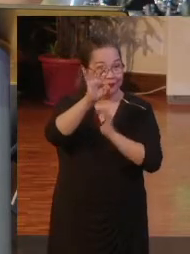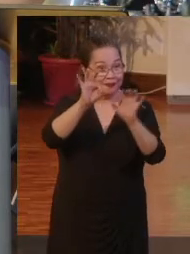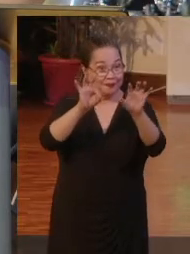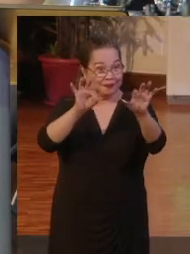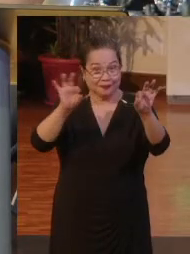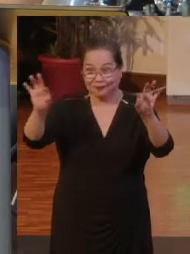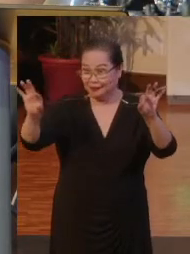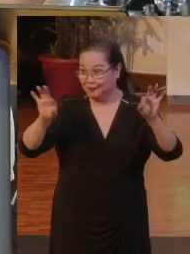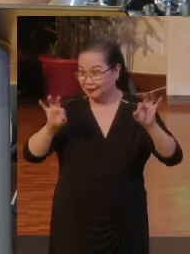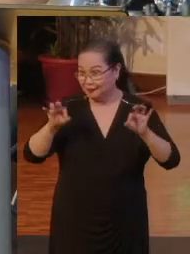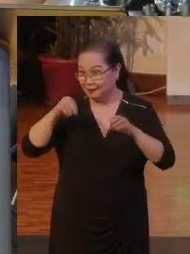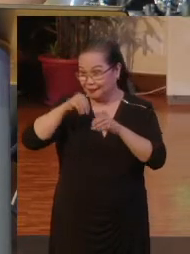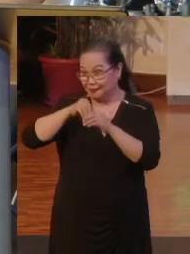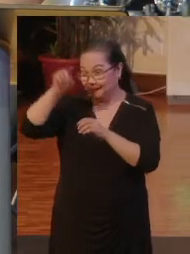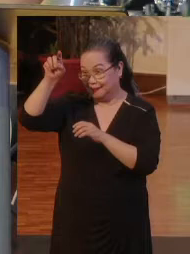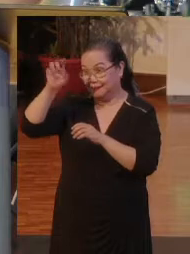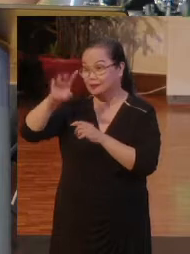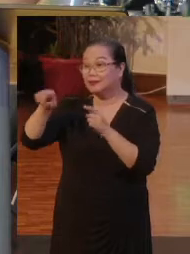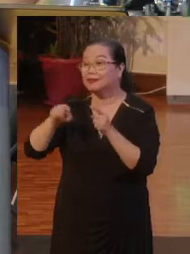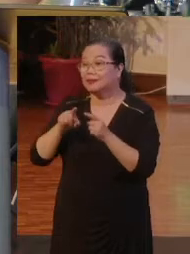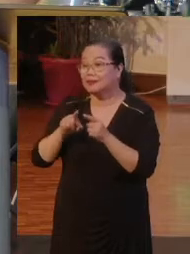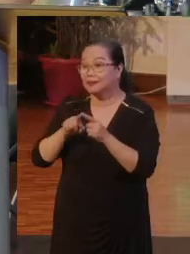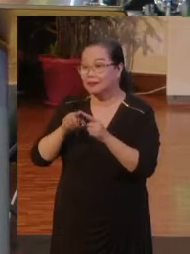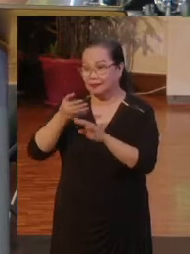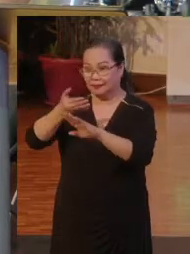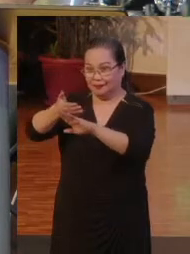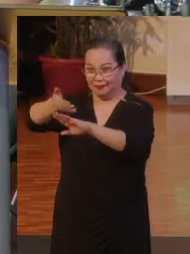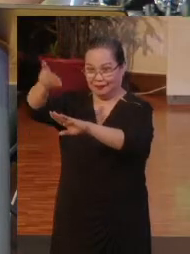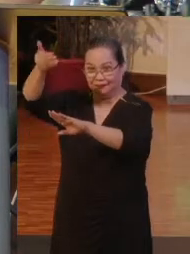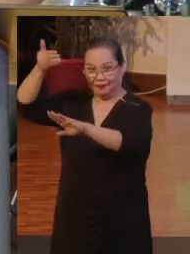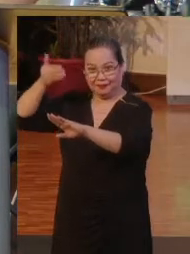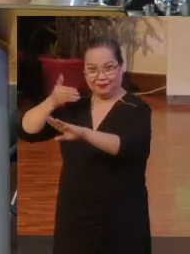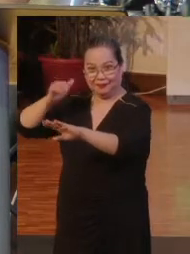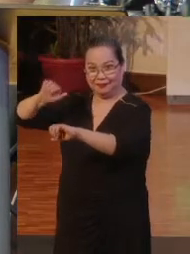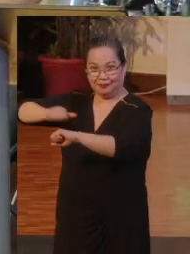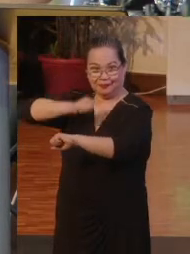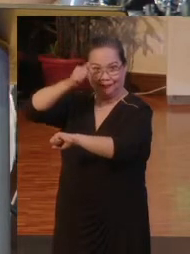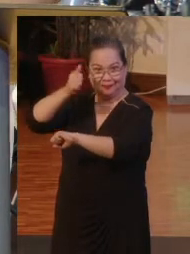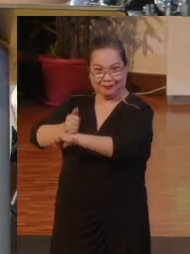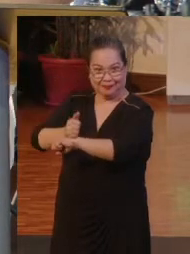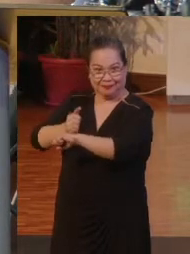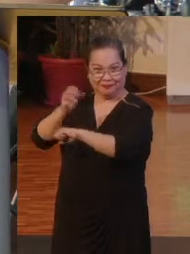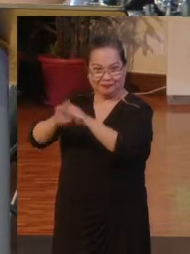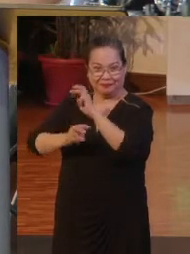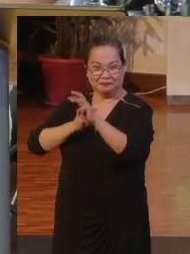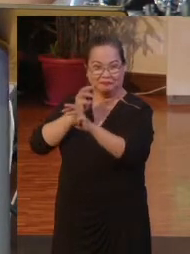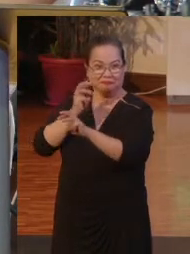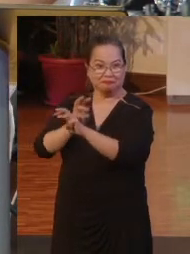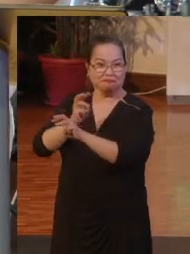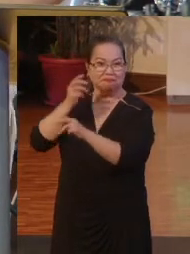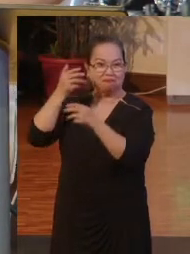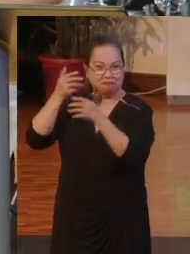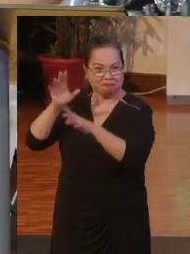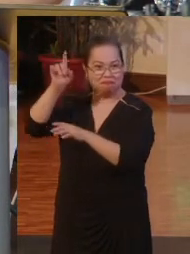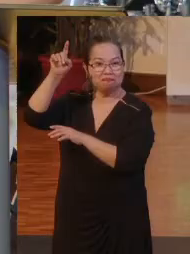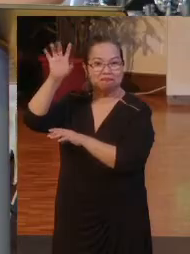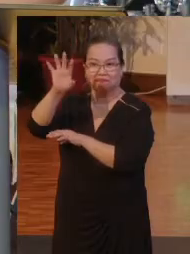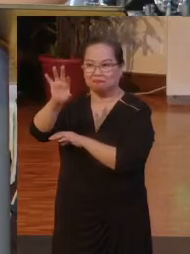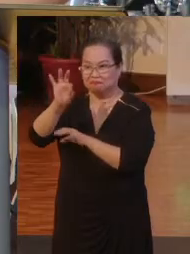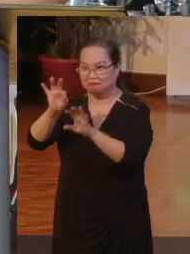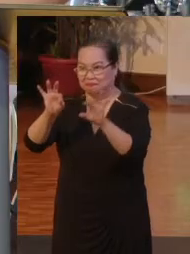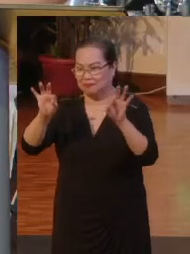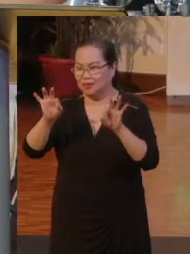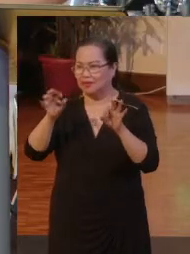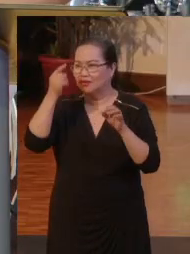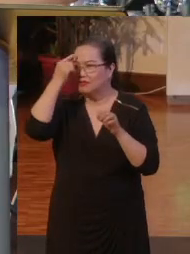Him." Kailan? "Before the foundation of the world." Para